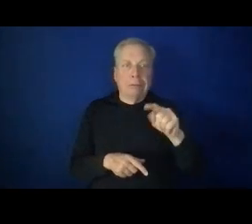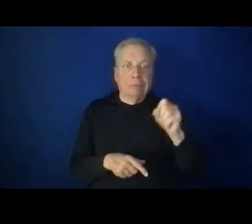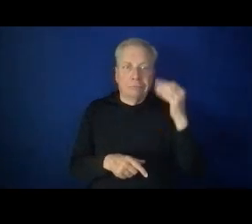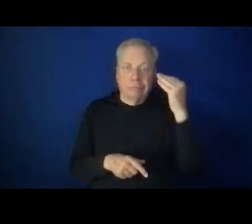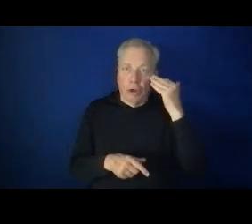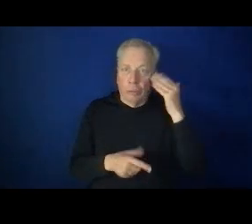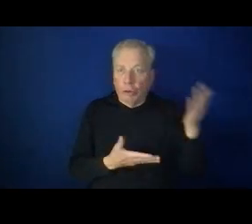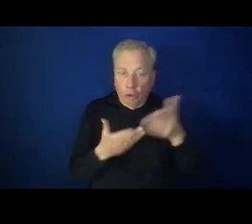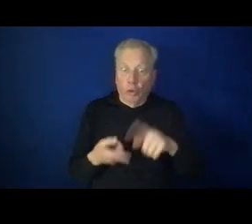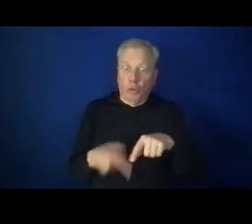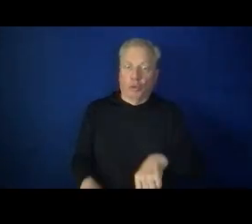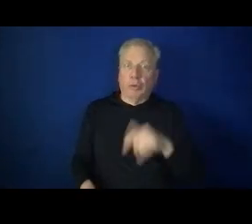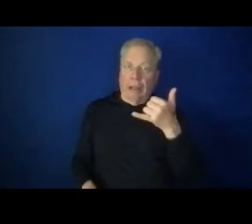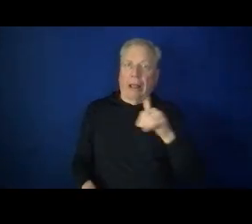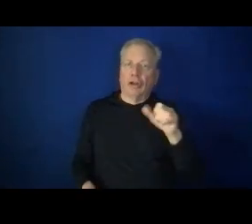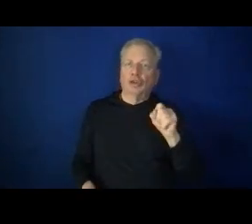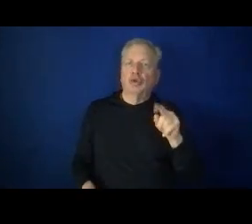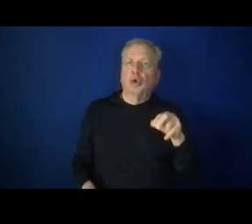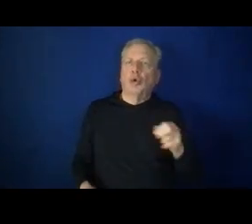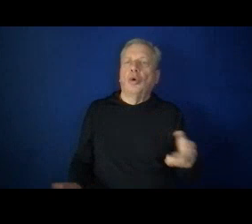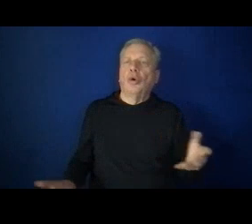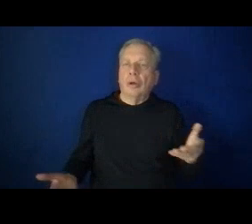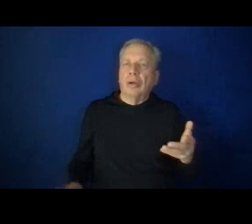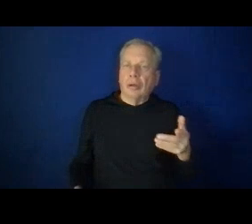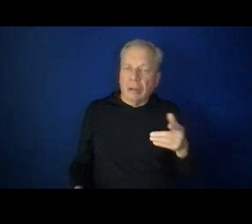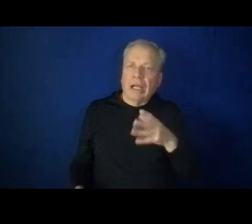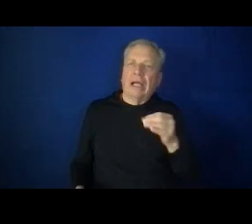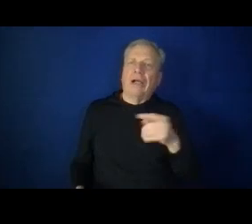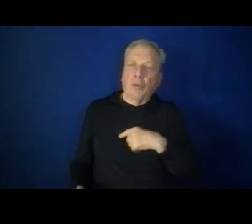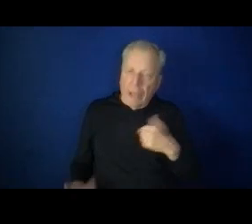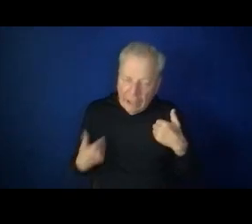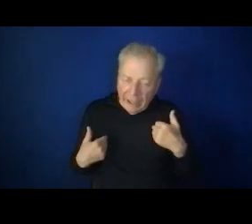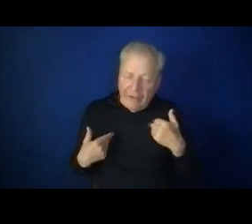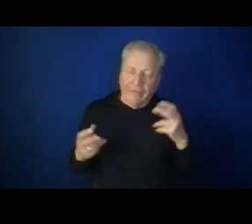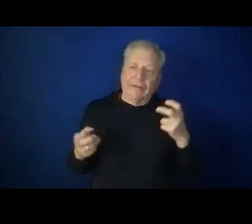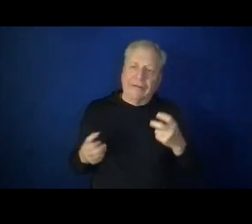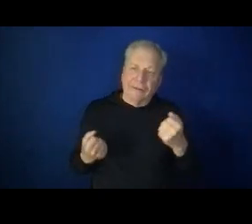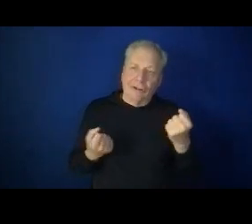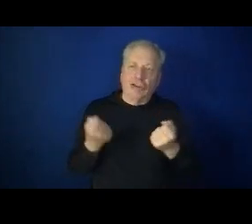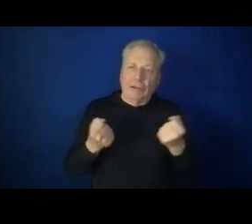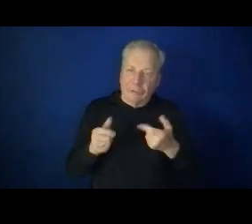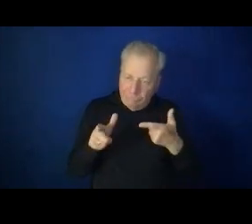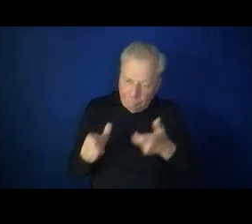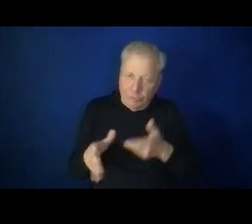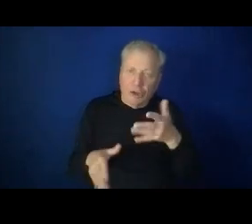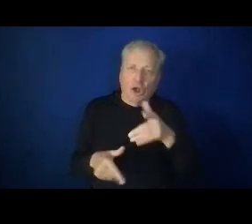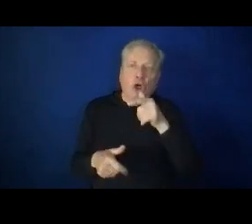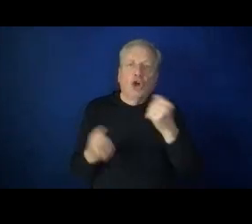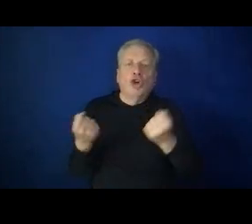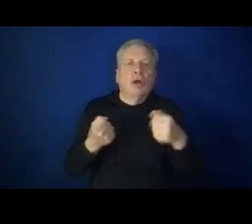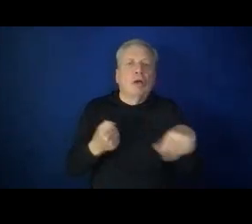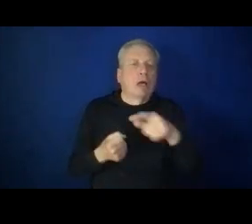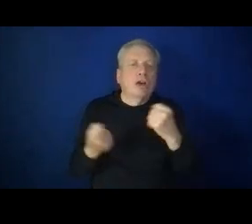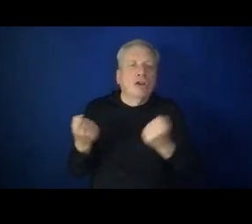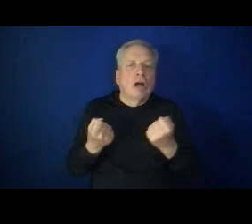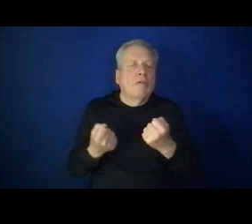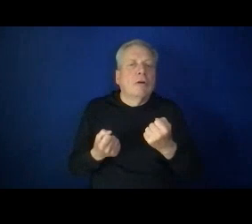to Yellowstone. You got the speeders. You know, I have to work with the speeders, people going too